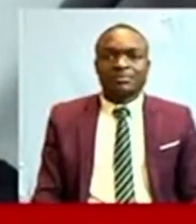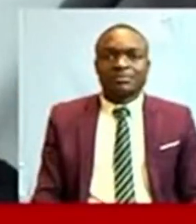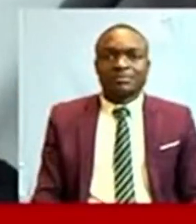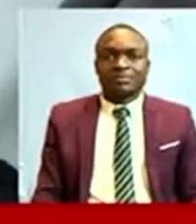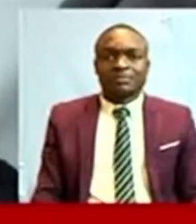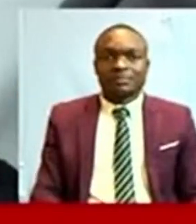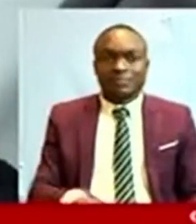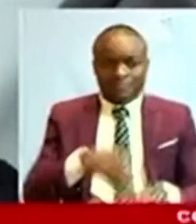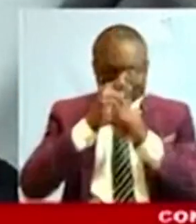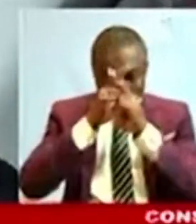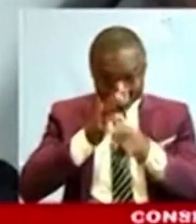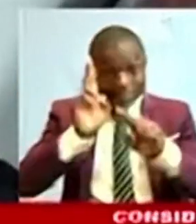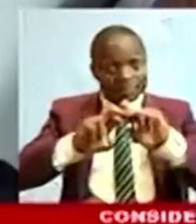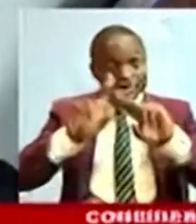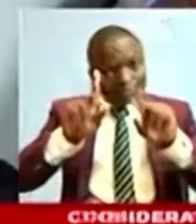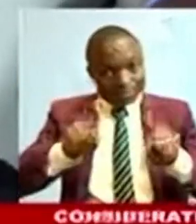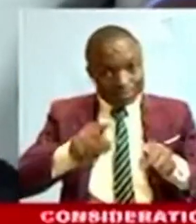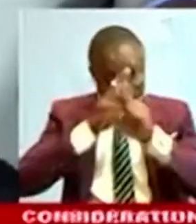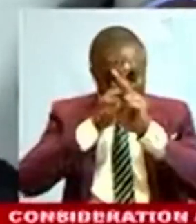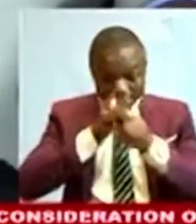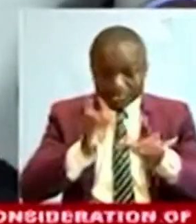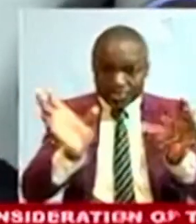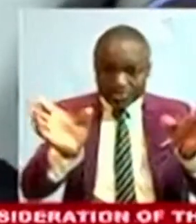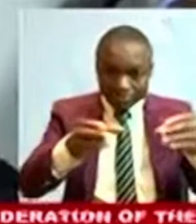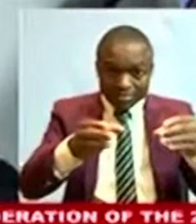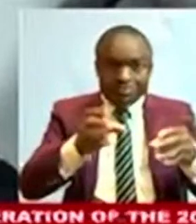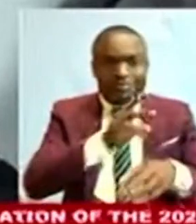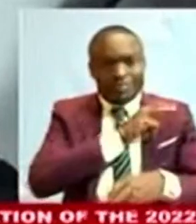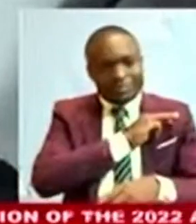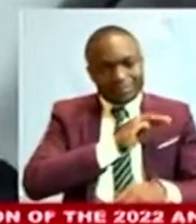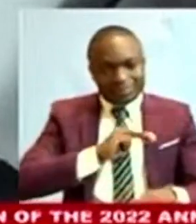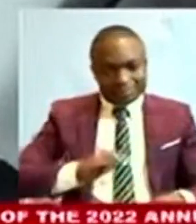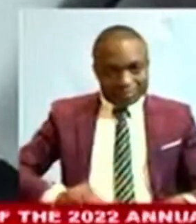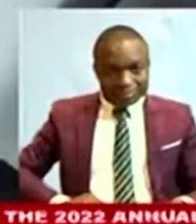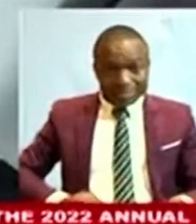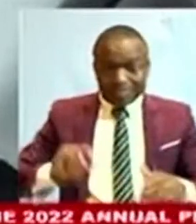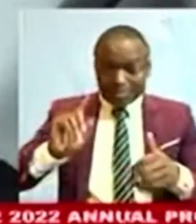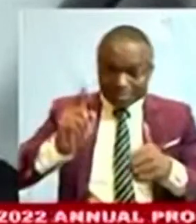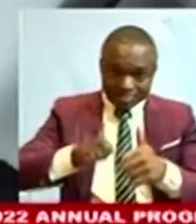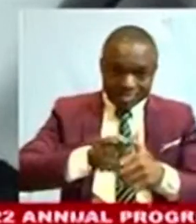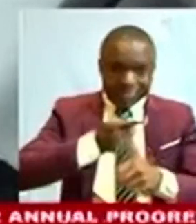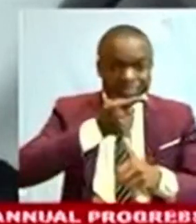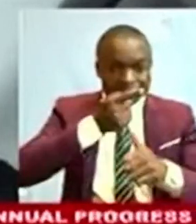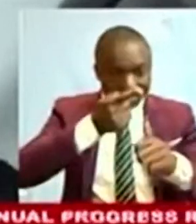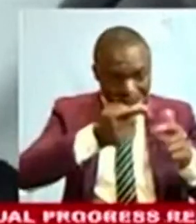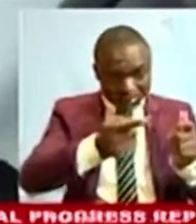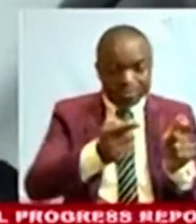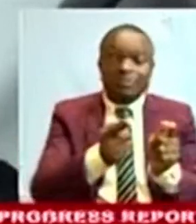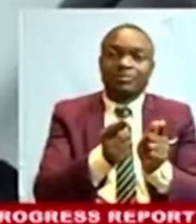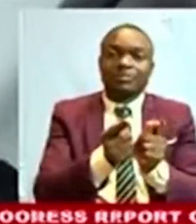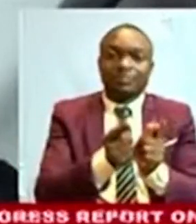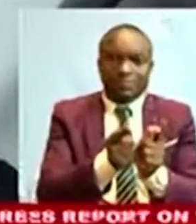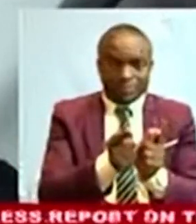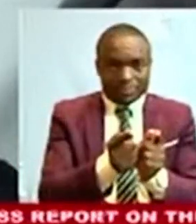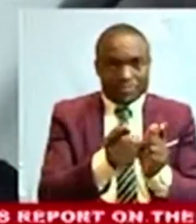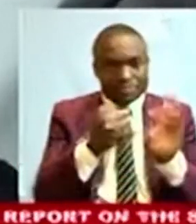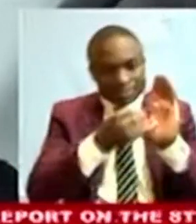Honorable Chairperson and Honorable Committee members, the next set of